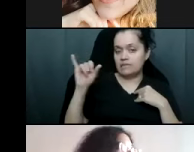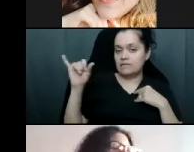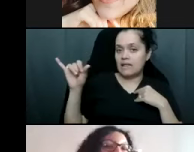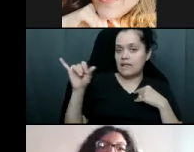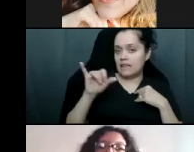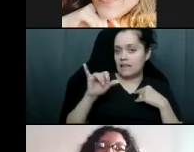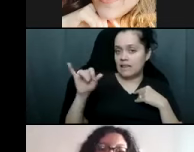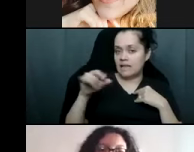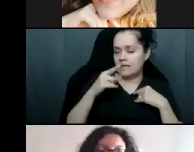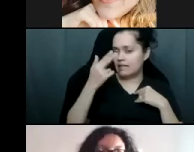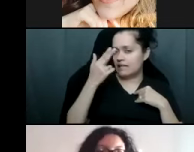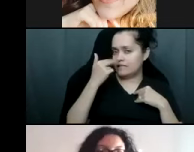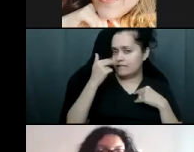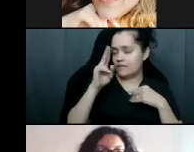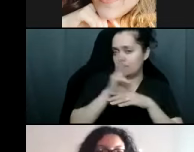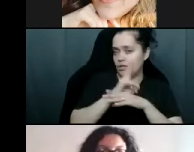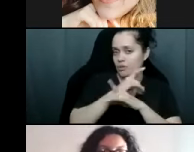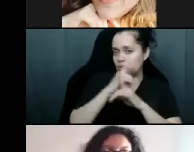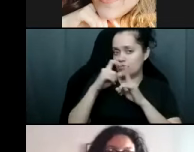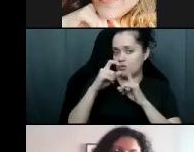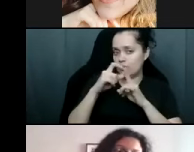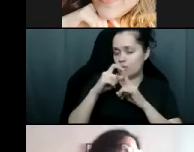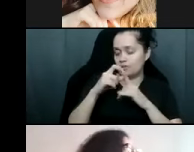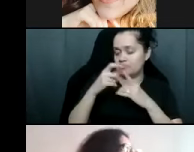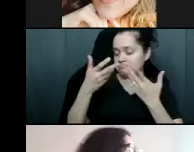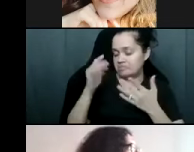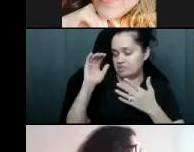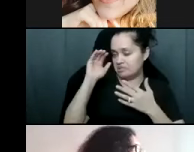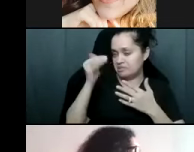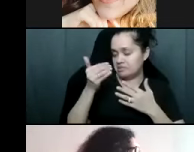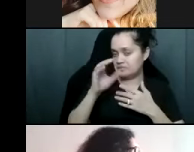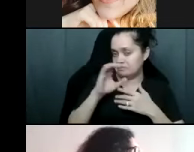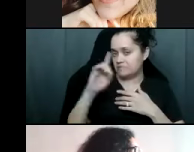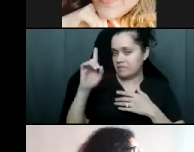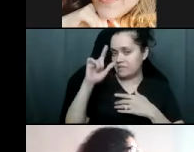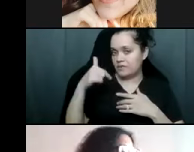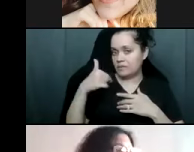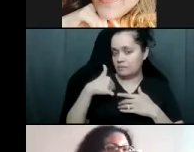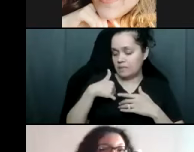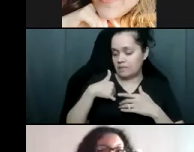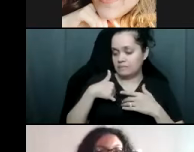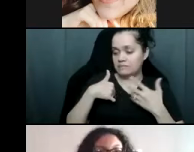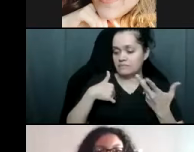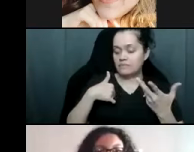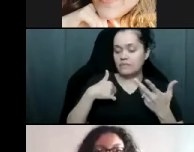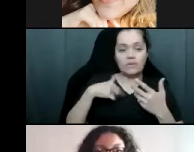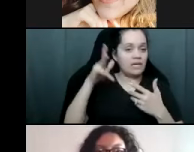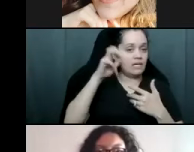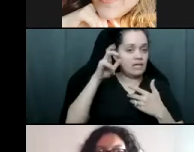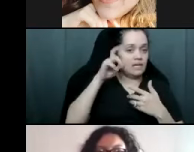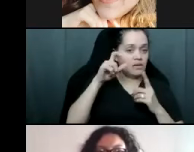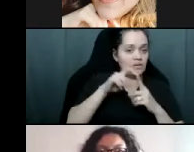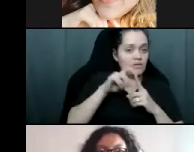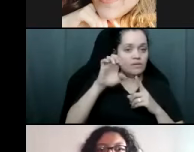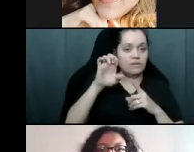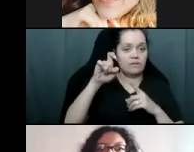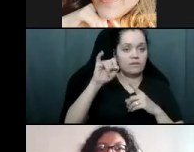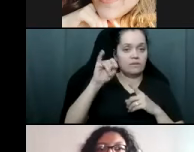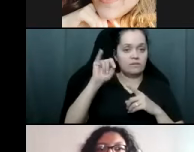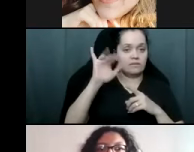This is a funny use of the word. At least it seems odd to me. When I hear the word exotic, I